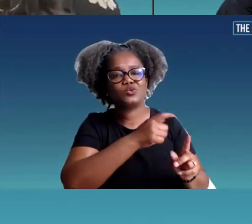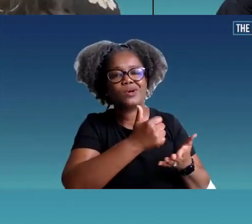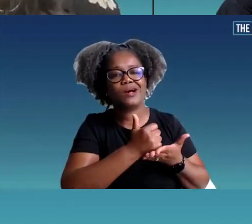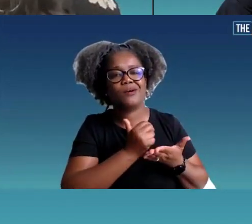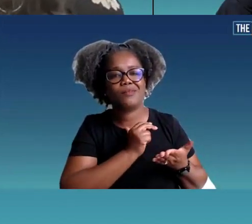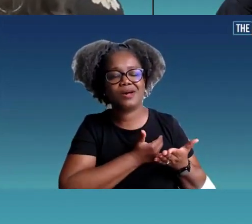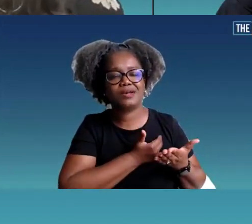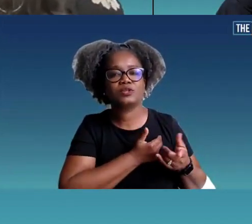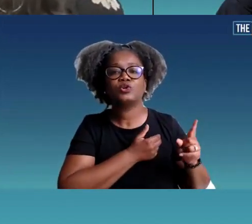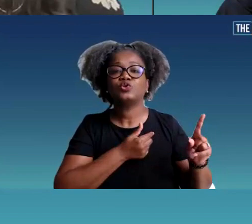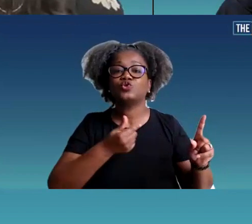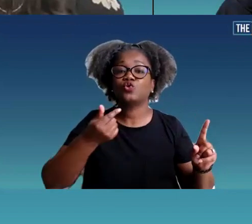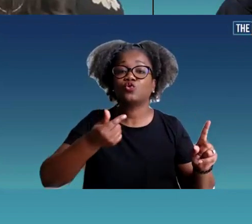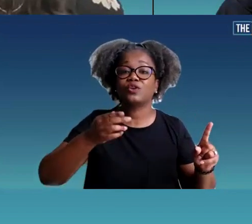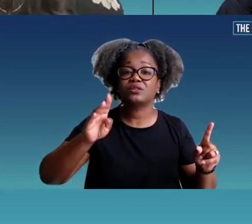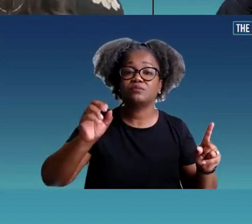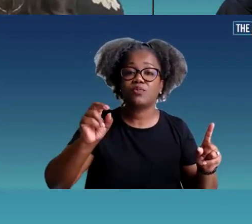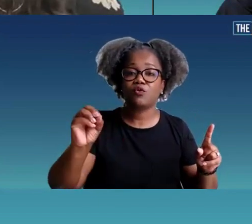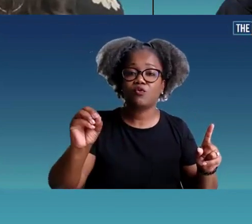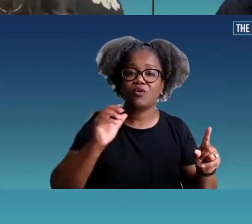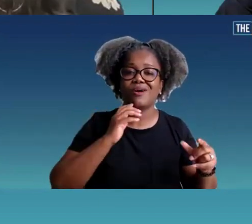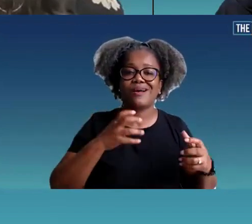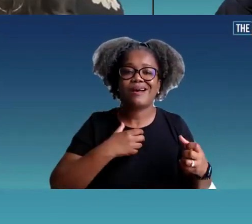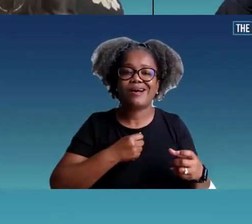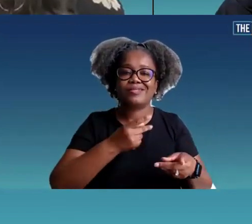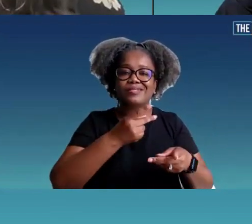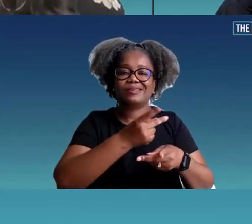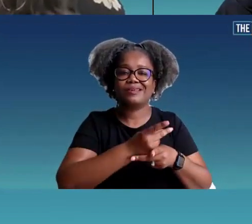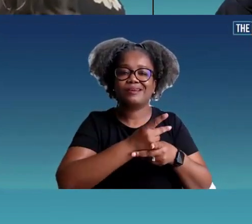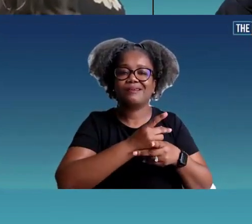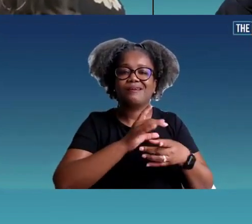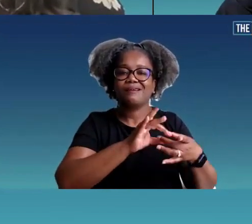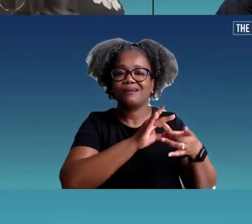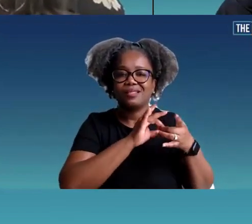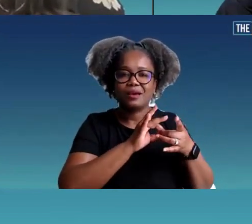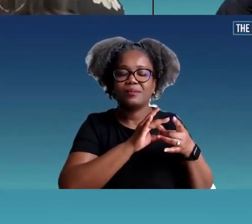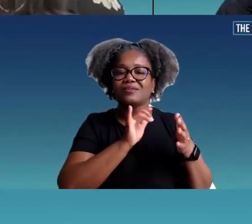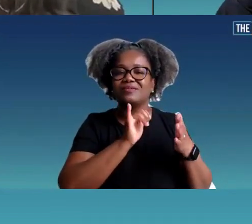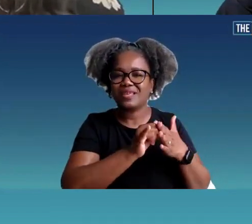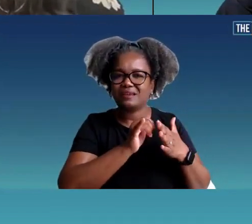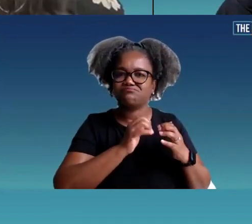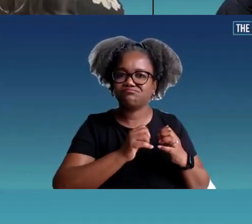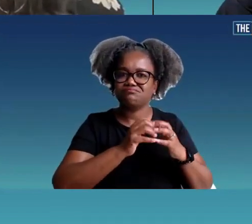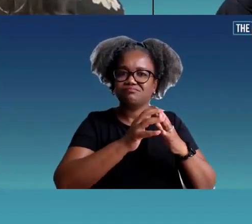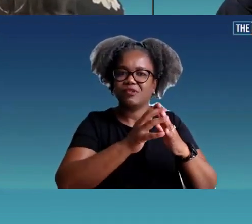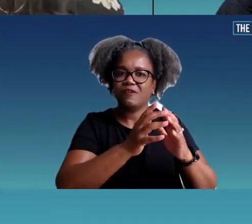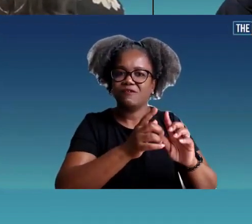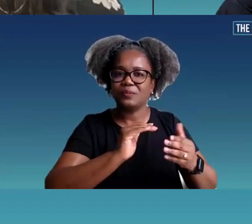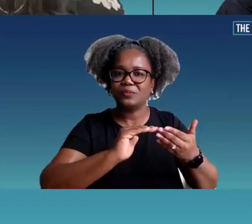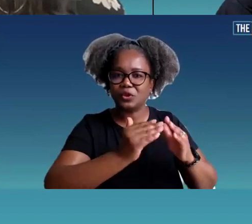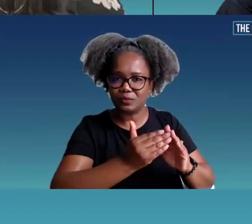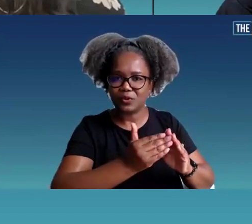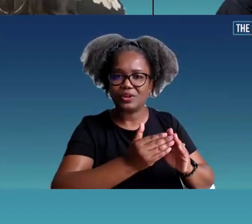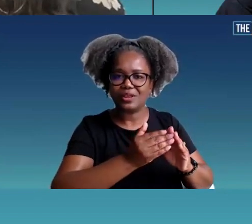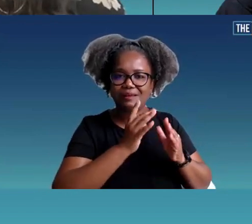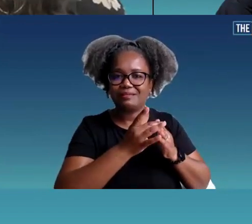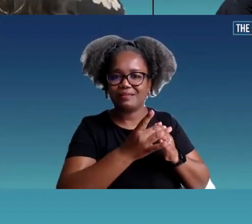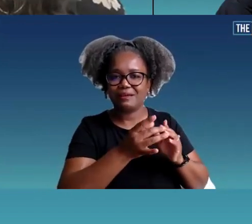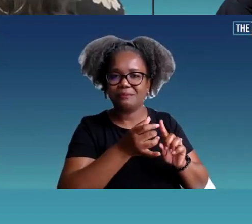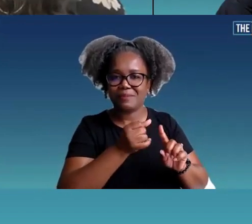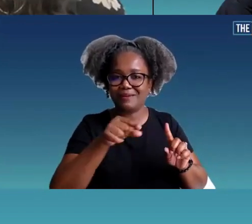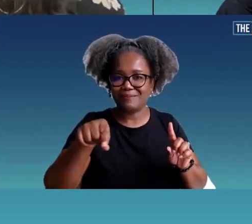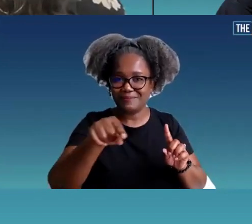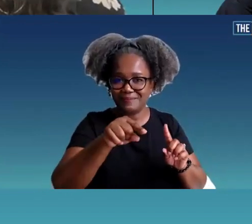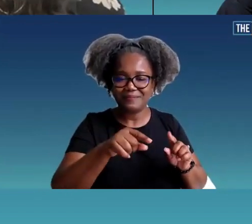Collaborative is community-driven and community-led. So it starts from community and going to the academy to say, we really need